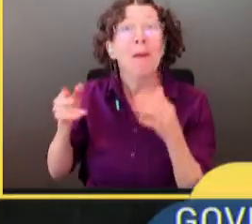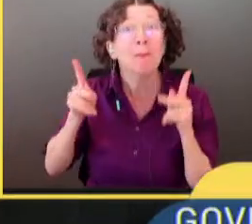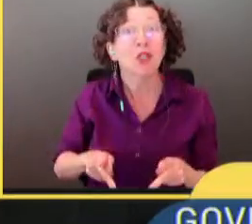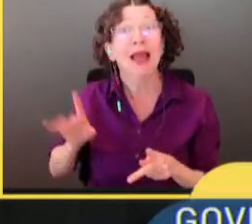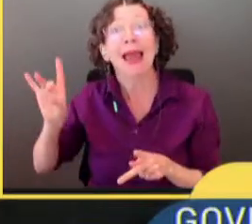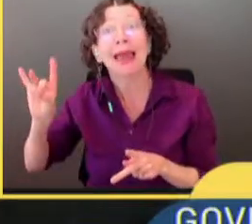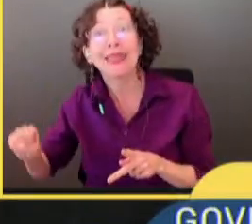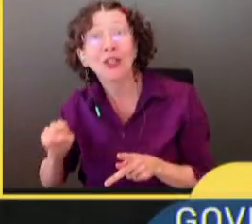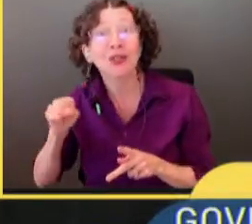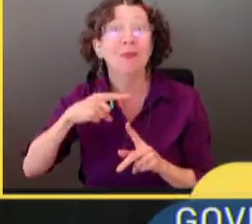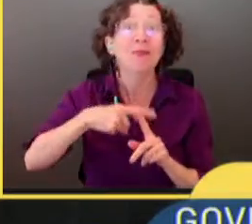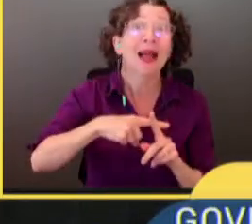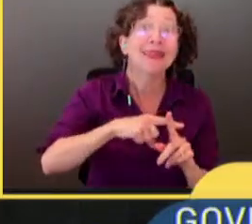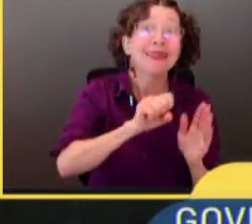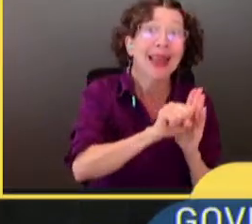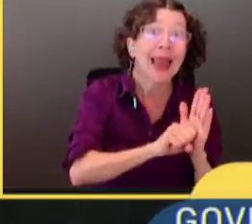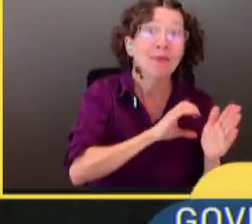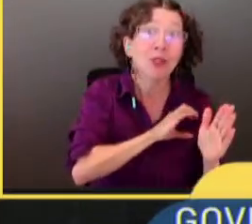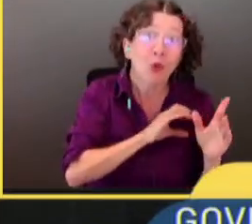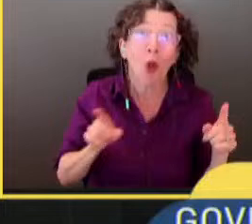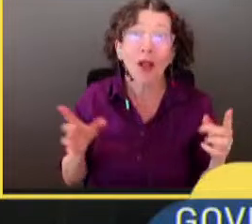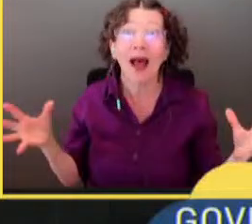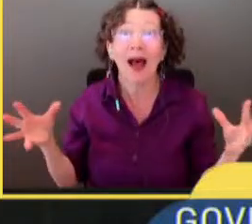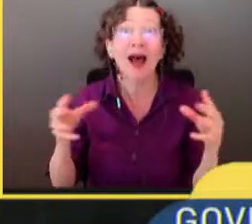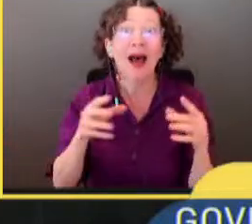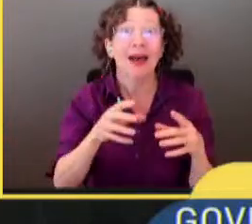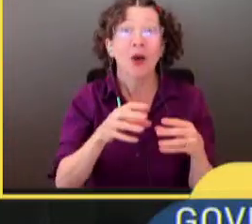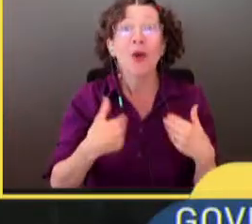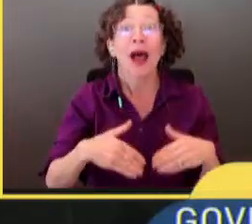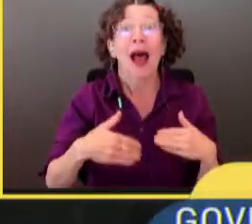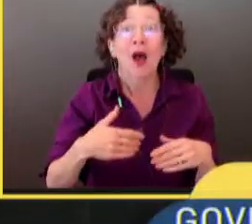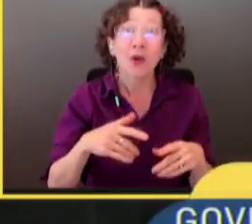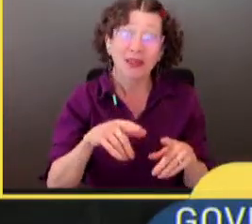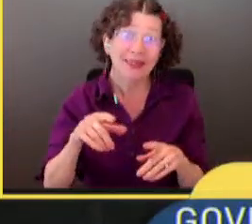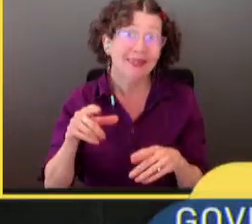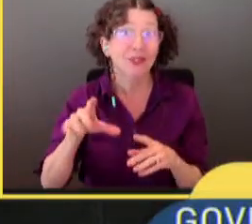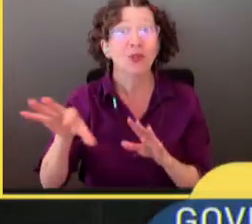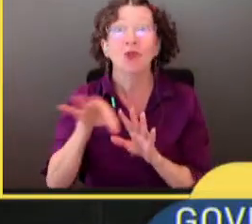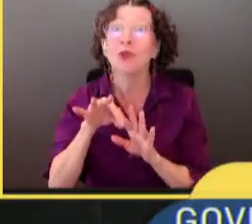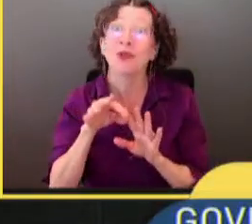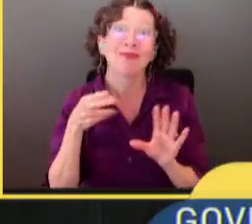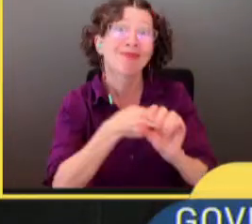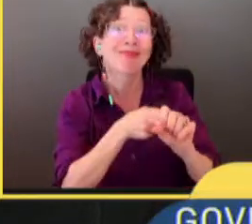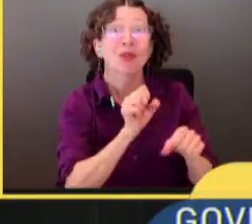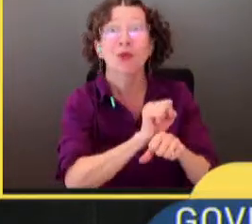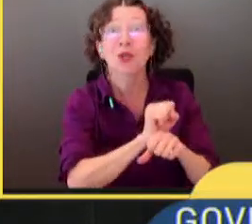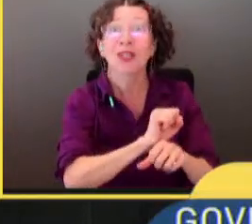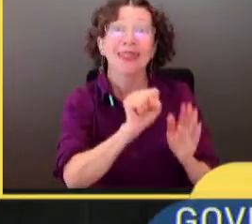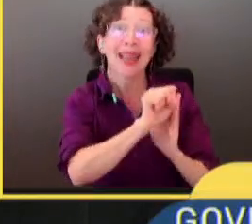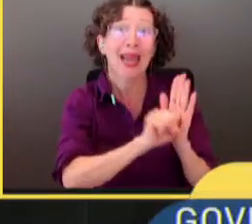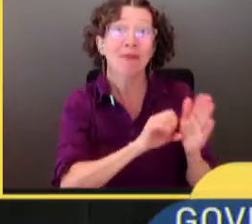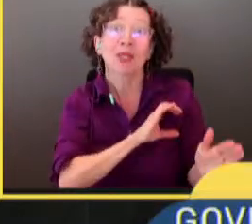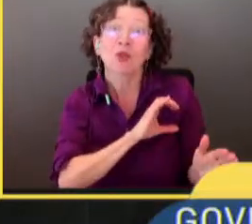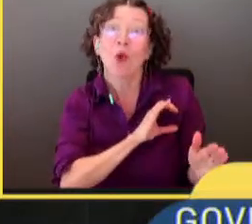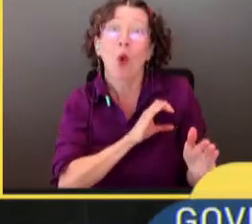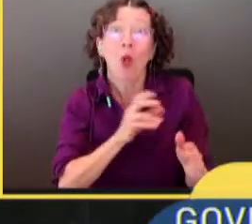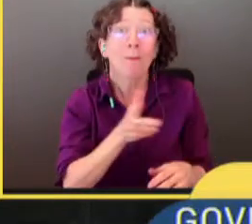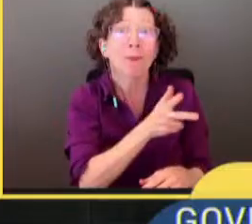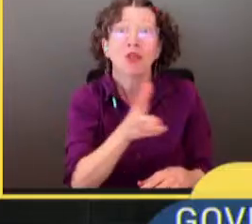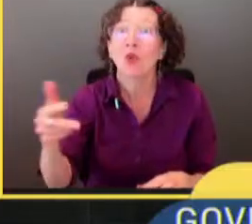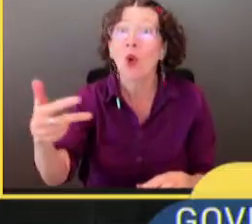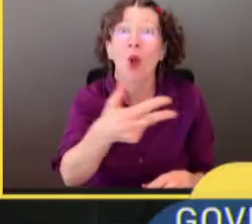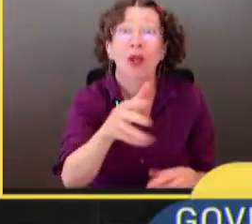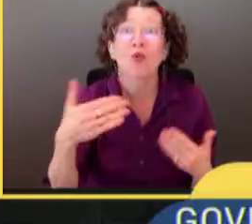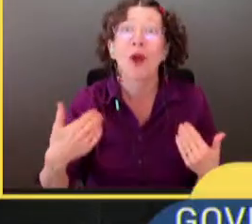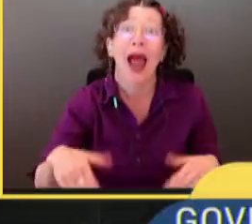Guard, that she was a member of the National Guard for about 8 years. And, an individual